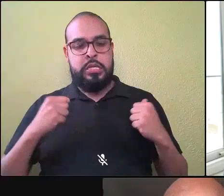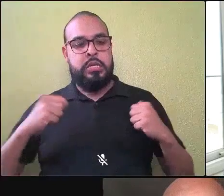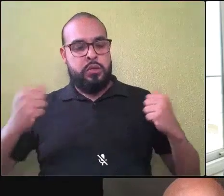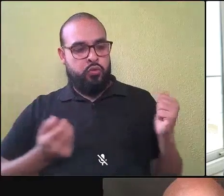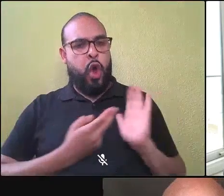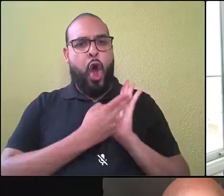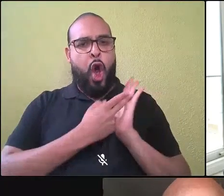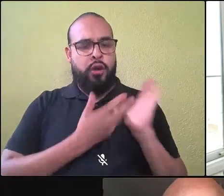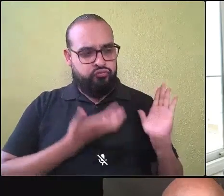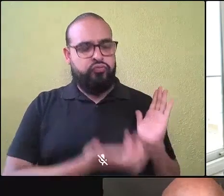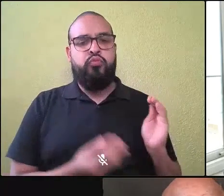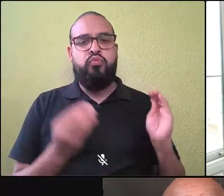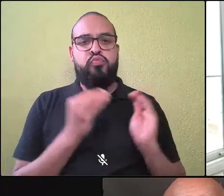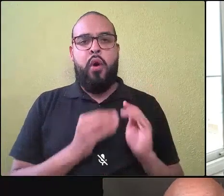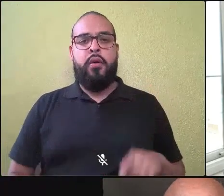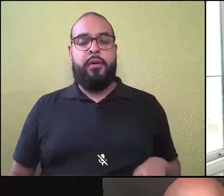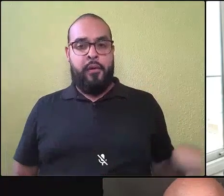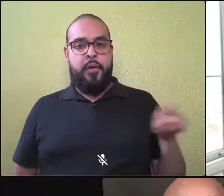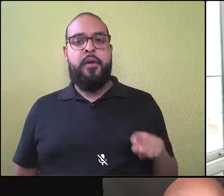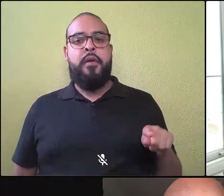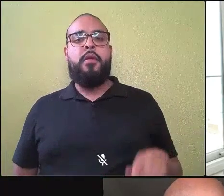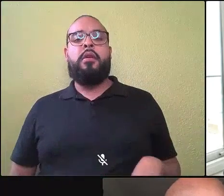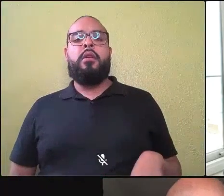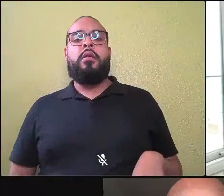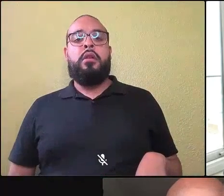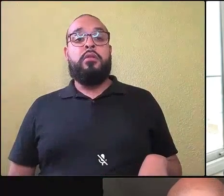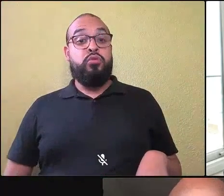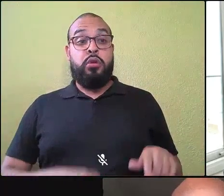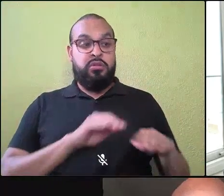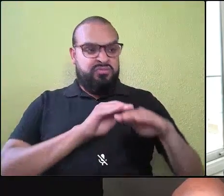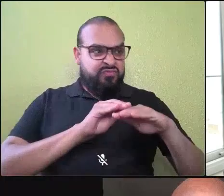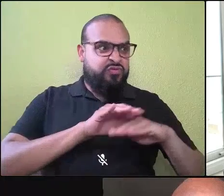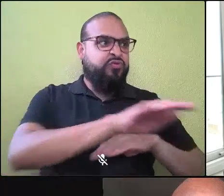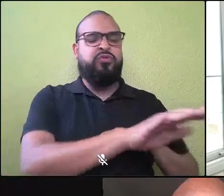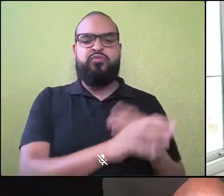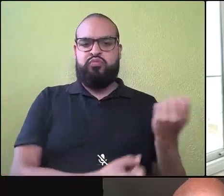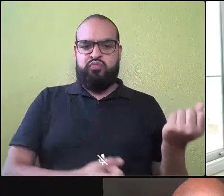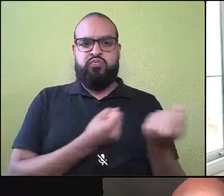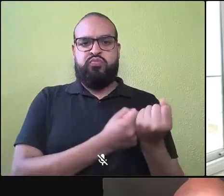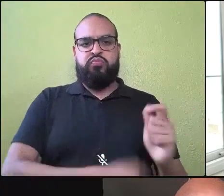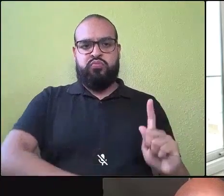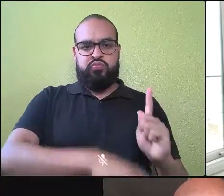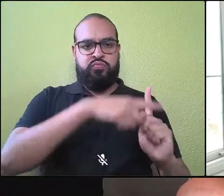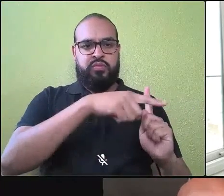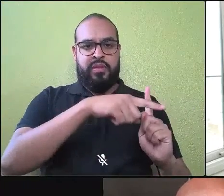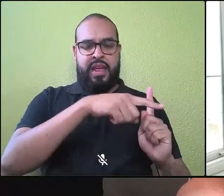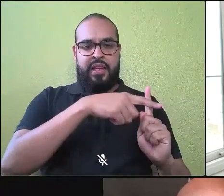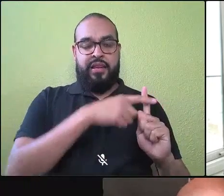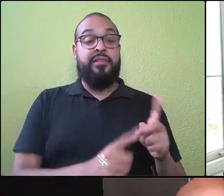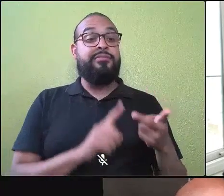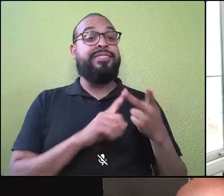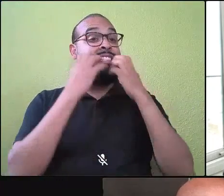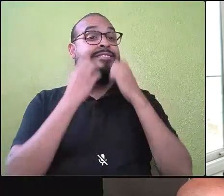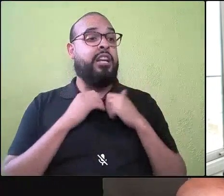involved to delivering, to creating wealth and influence, but also to creating value in the communities that we came from, the communities that we